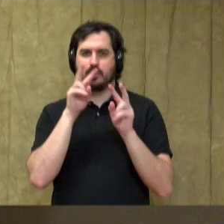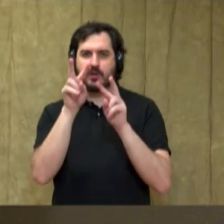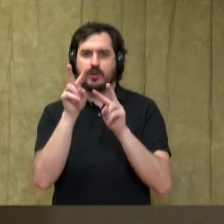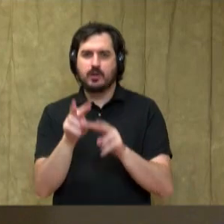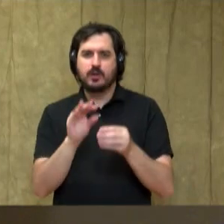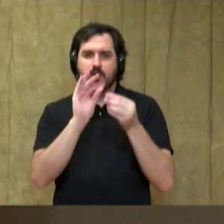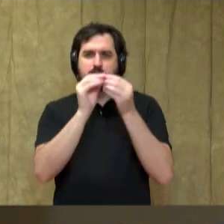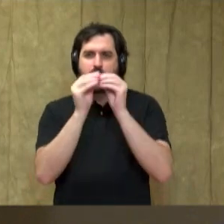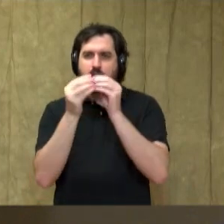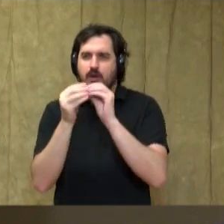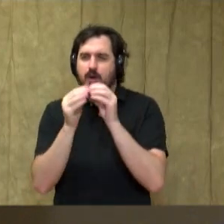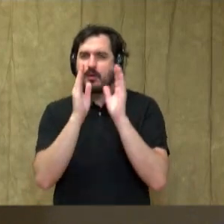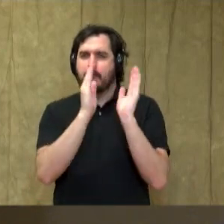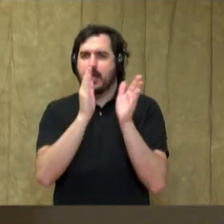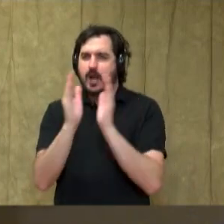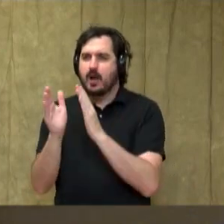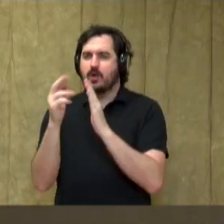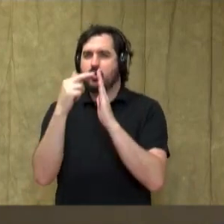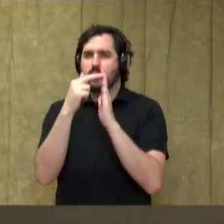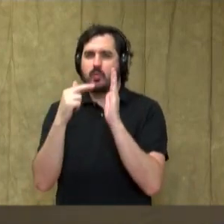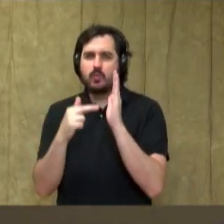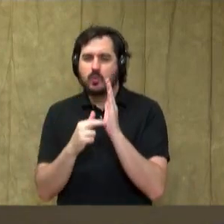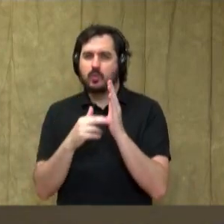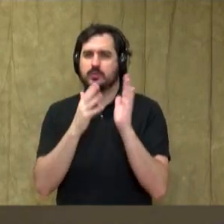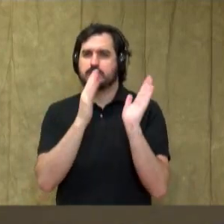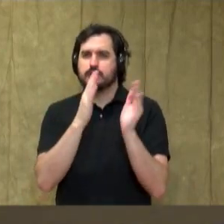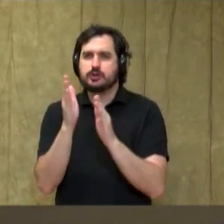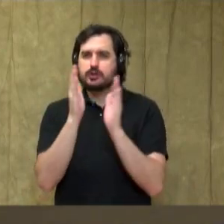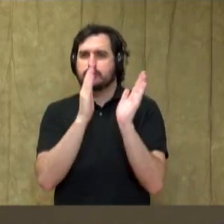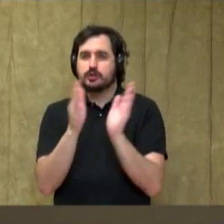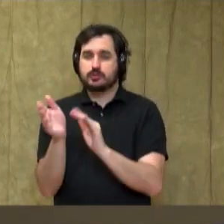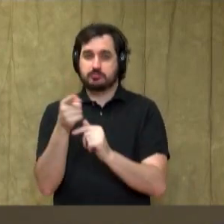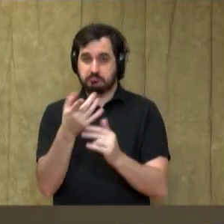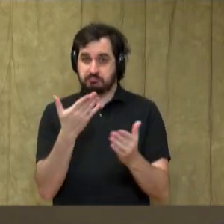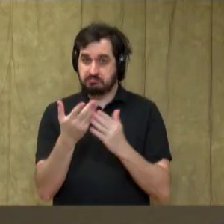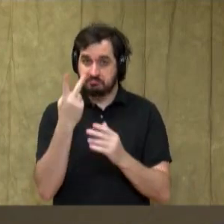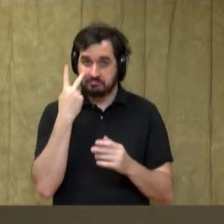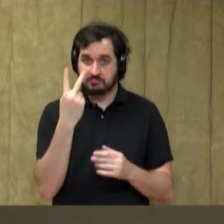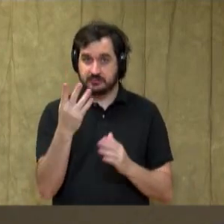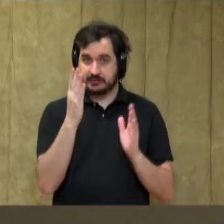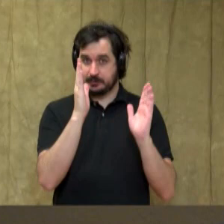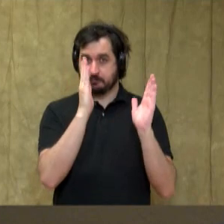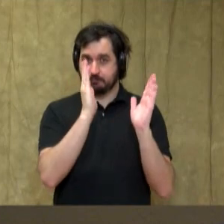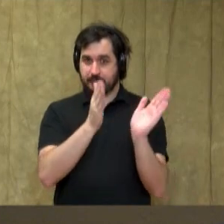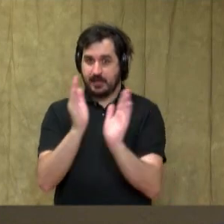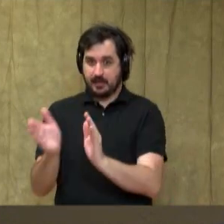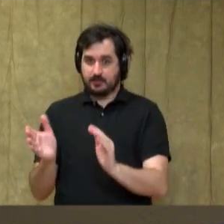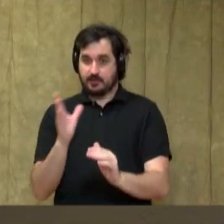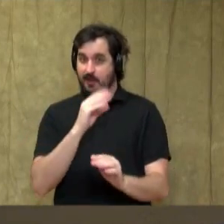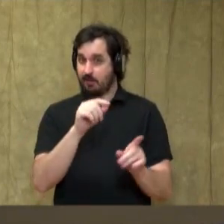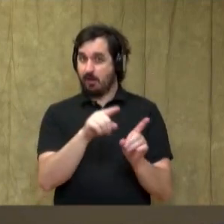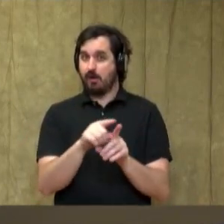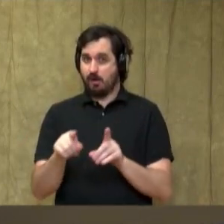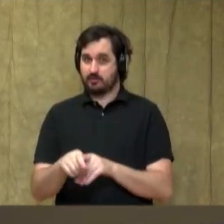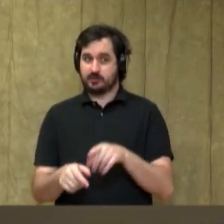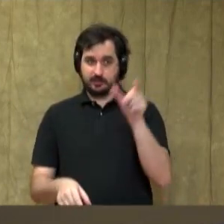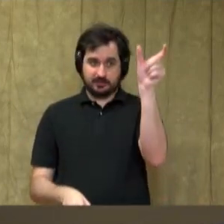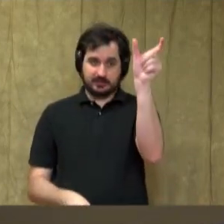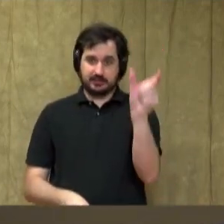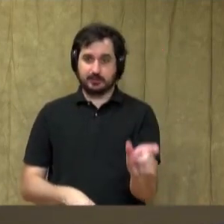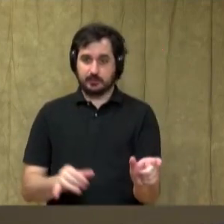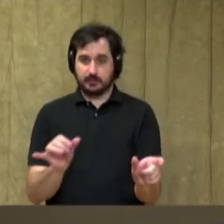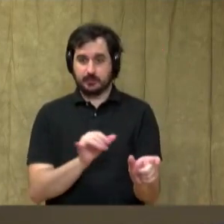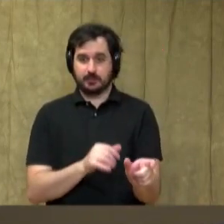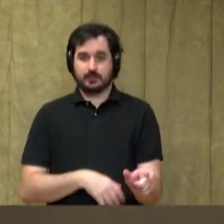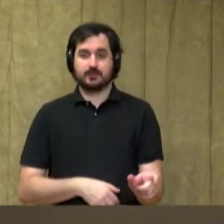and patterns and rules. And so you're probably starting to see a pattern here, and you should also see a pattern here. This number would